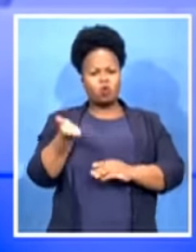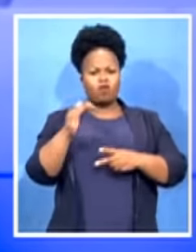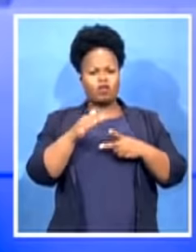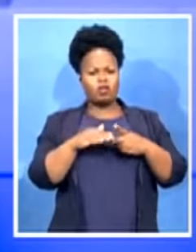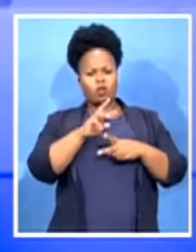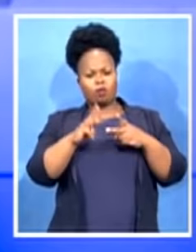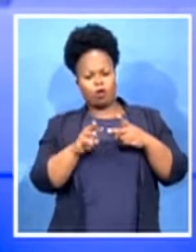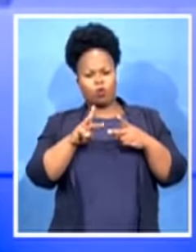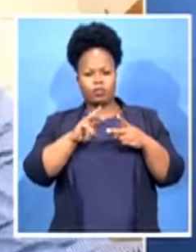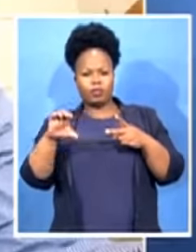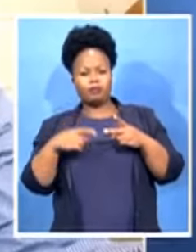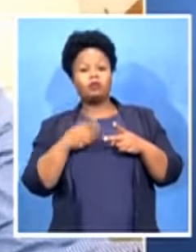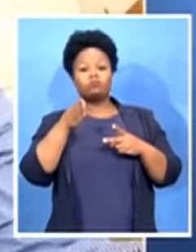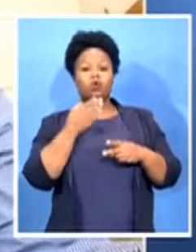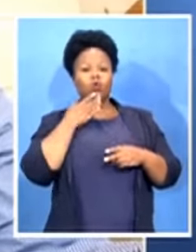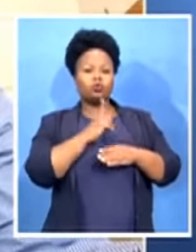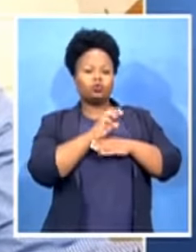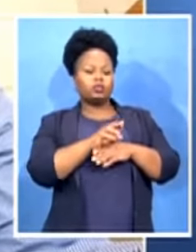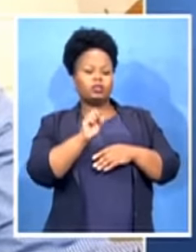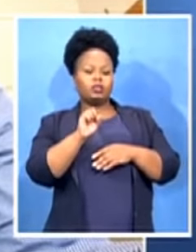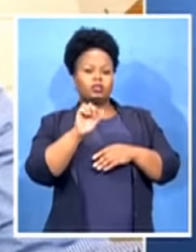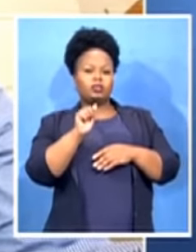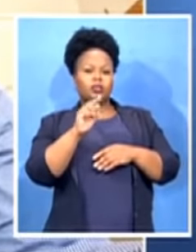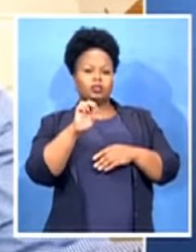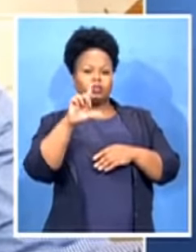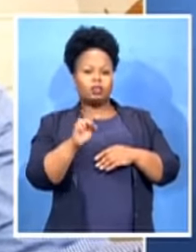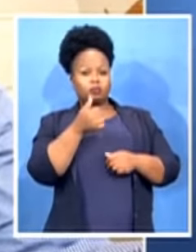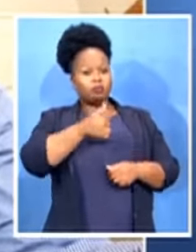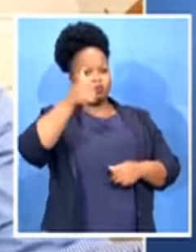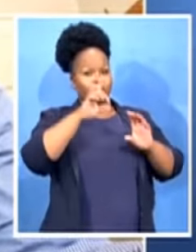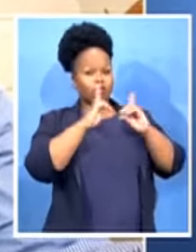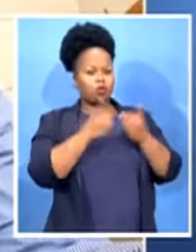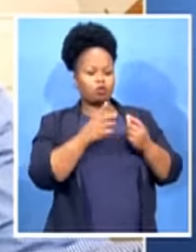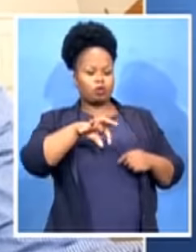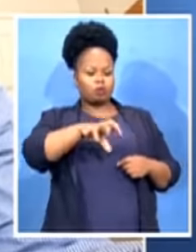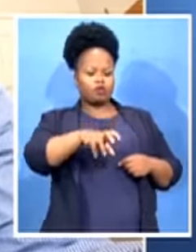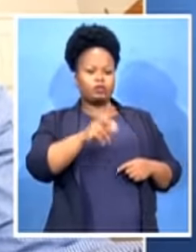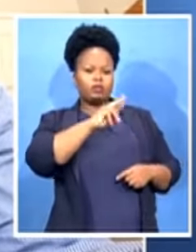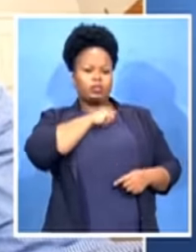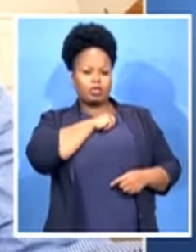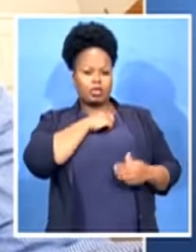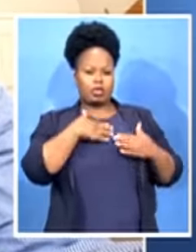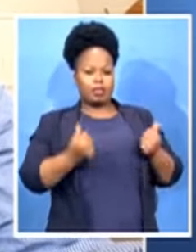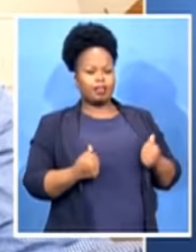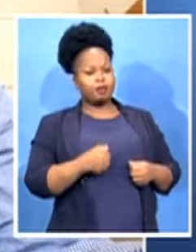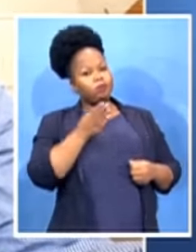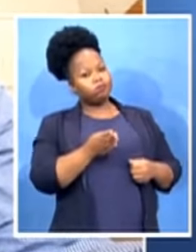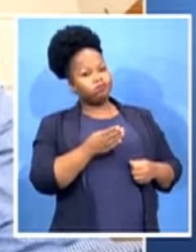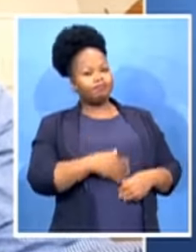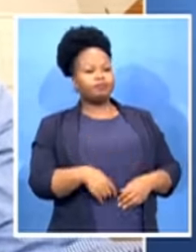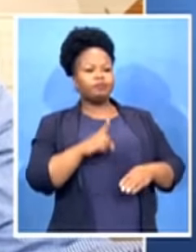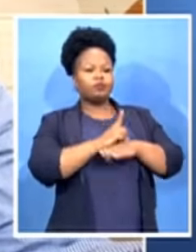Sandile Tshabalala, the head of department at KwaZulu-Natal's health. He joins us now. Dr. Sandile, good afternoon and